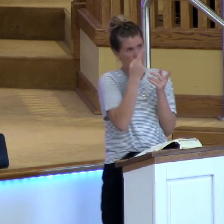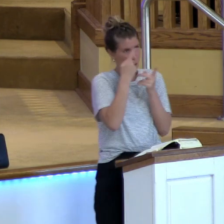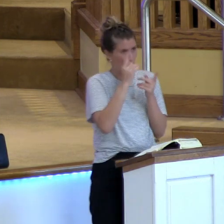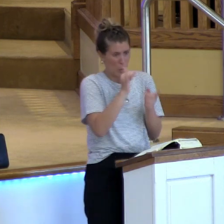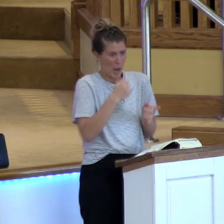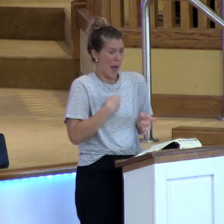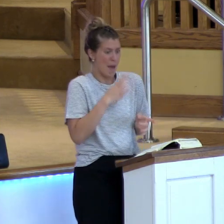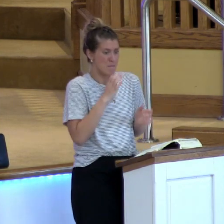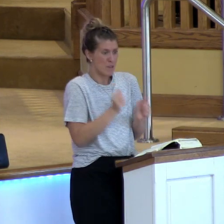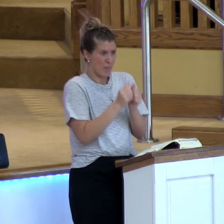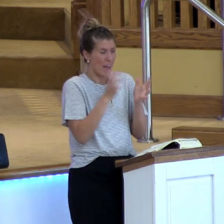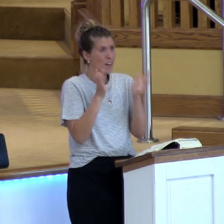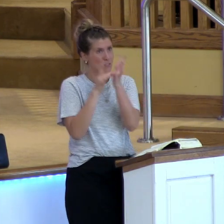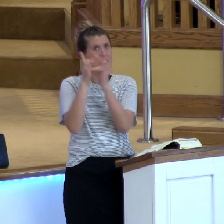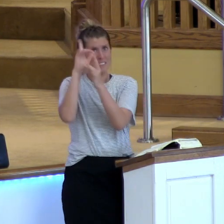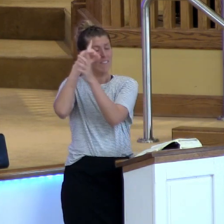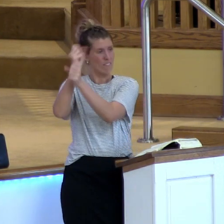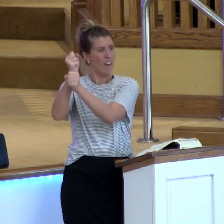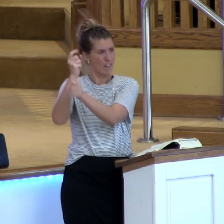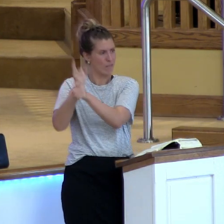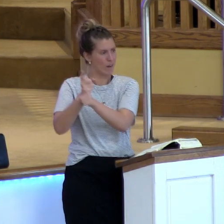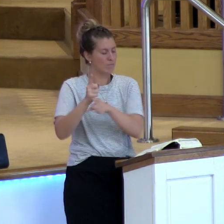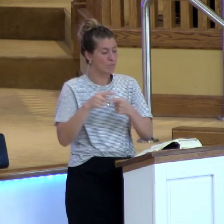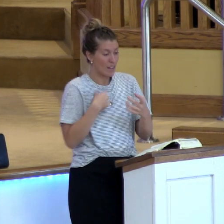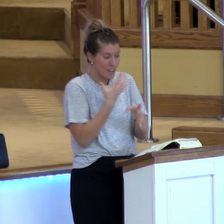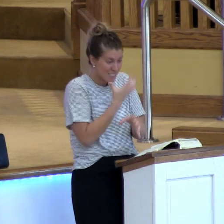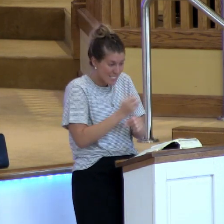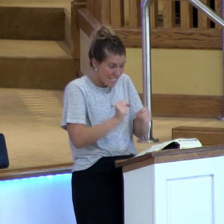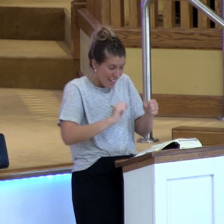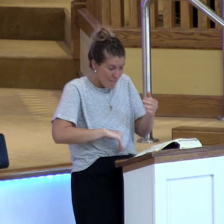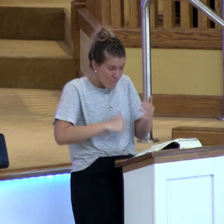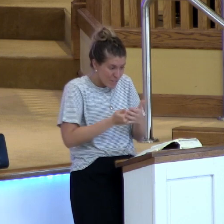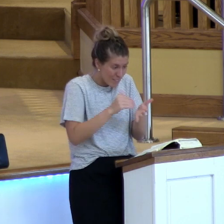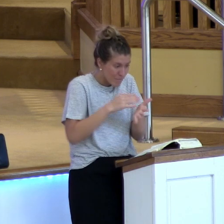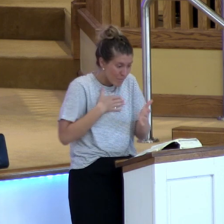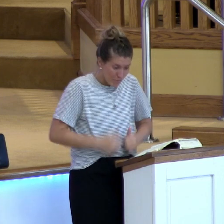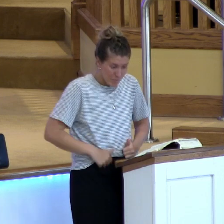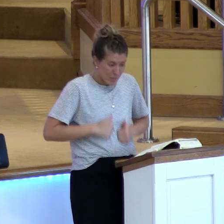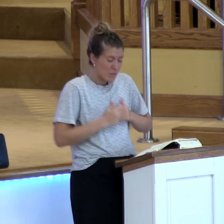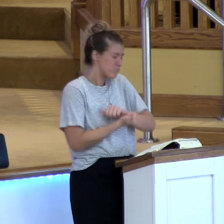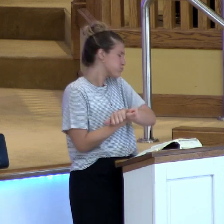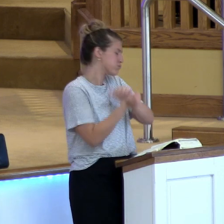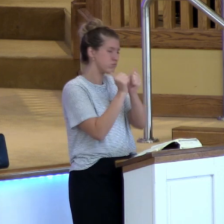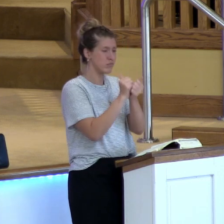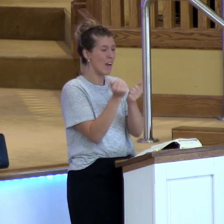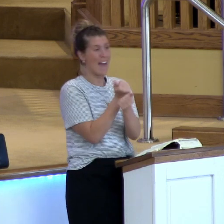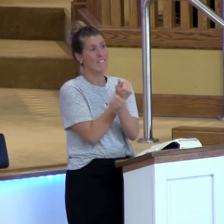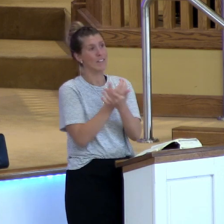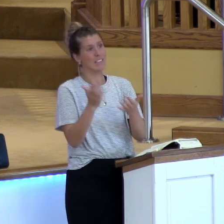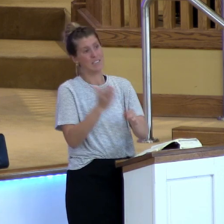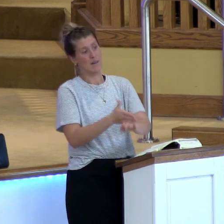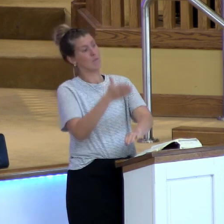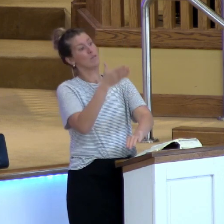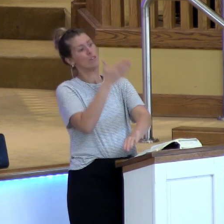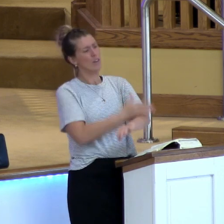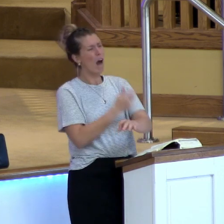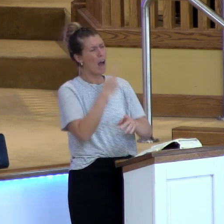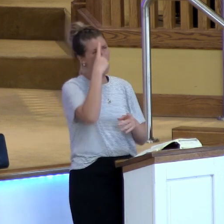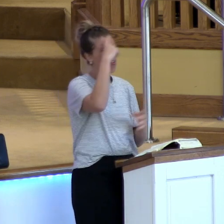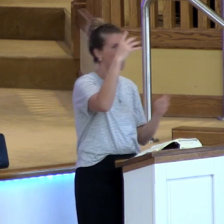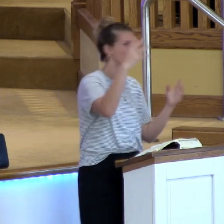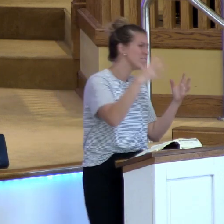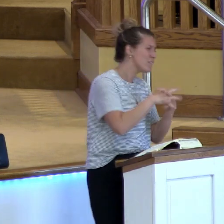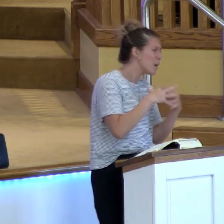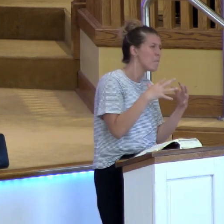tonight without the faith that Jesus Christ gave to me? When I got saved, when I got born again, my life was transformed. Everything got better. I mean, I was playing football and I was dreaming about